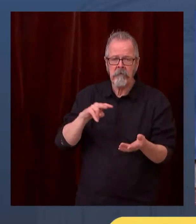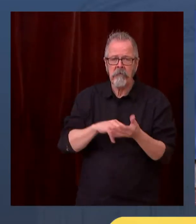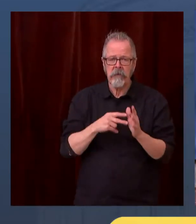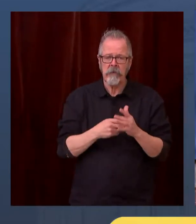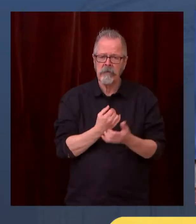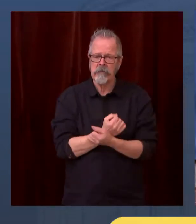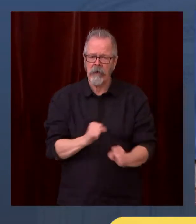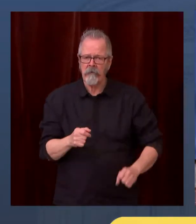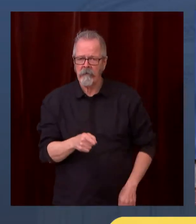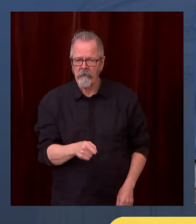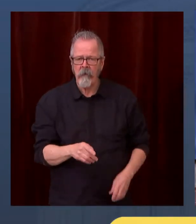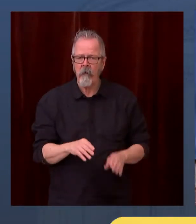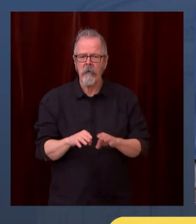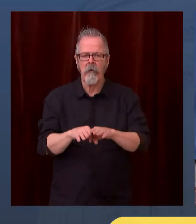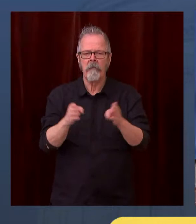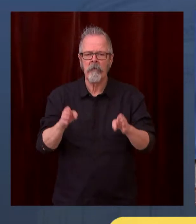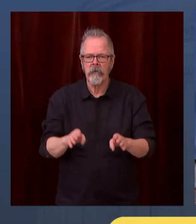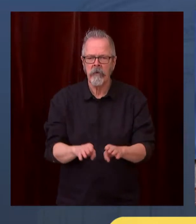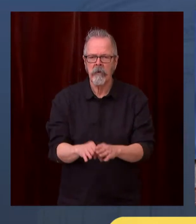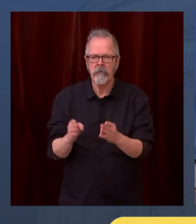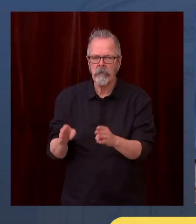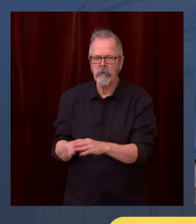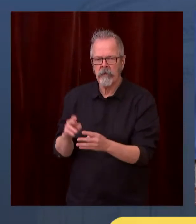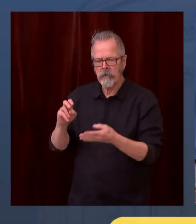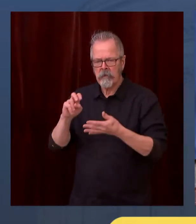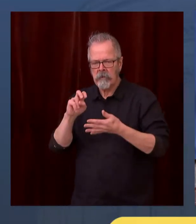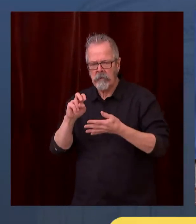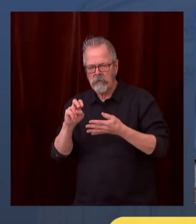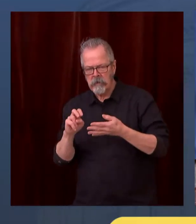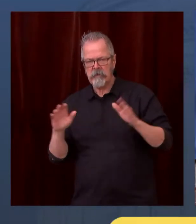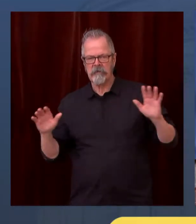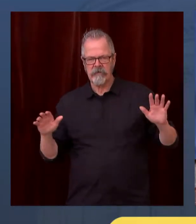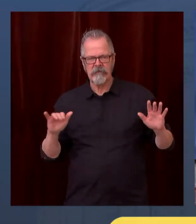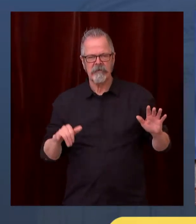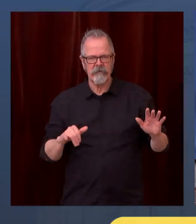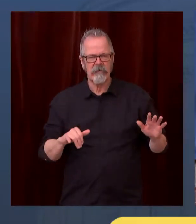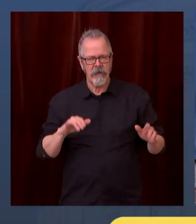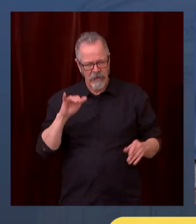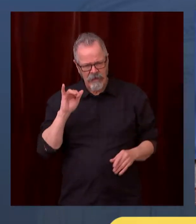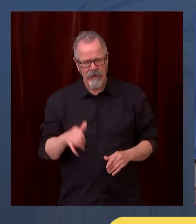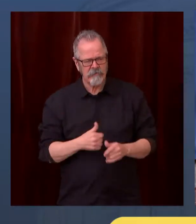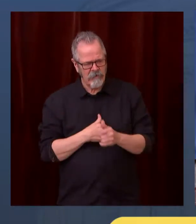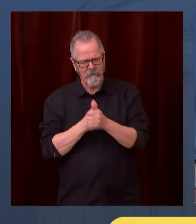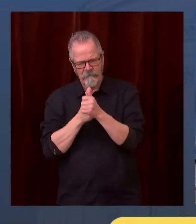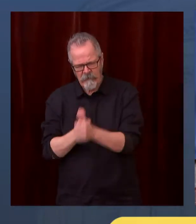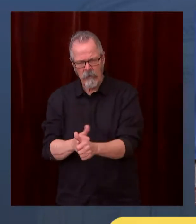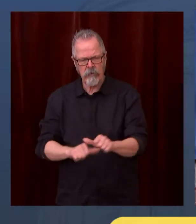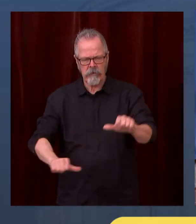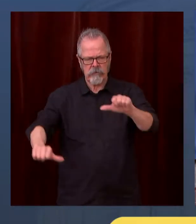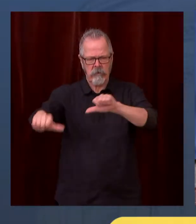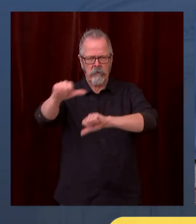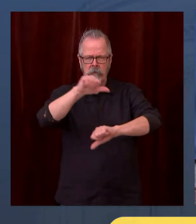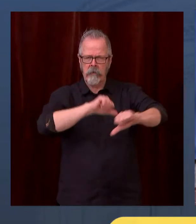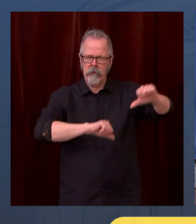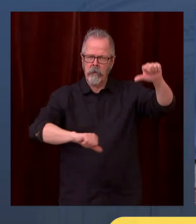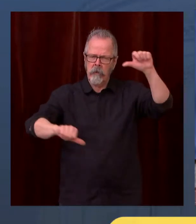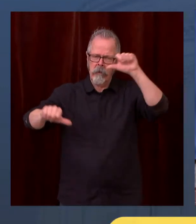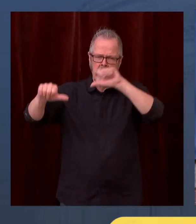start this reopening process. And I think that is a scientifically sound approach. Go ahead, Joe.